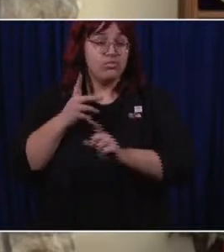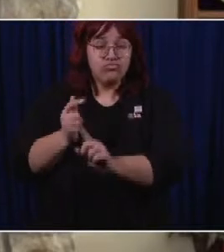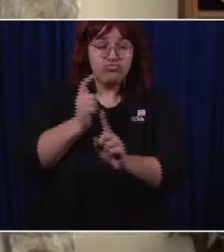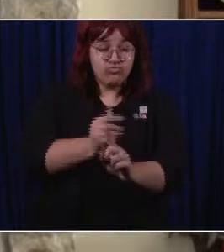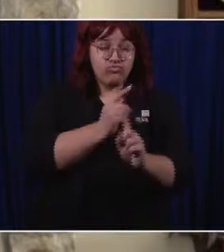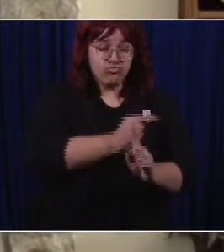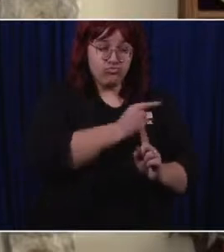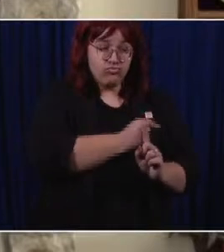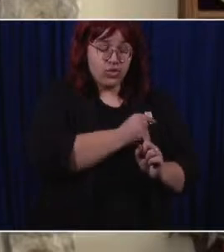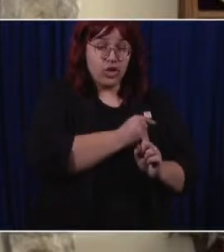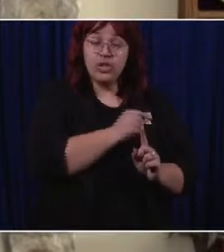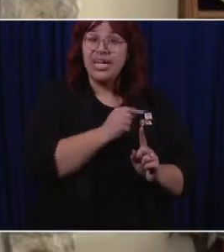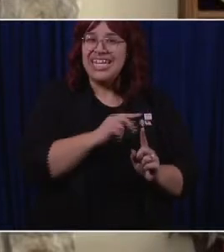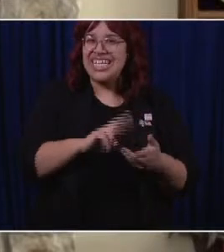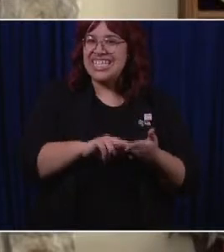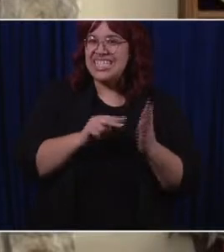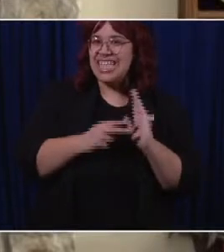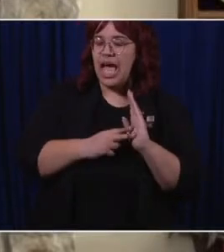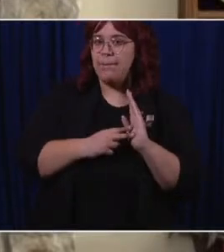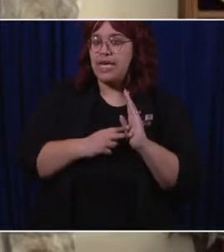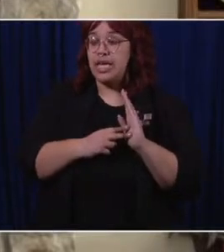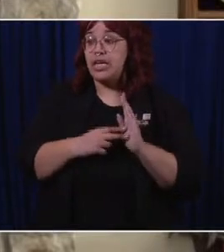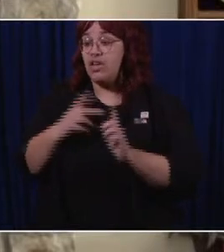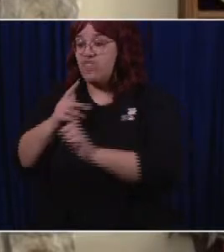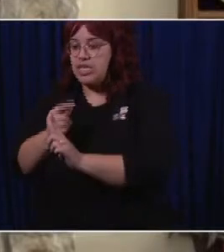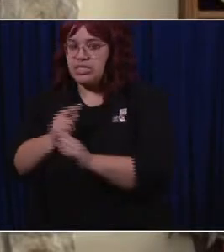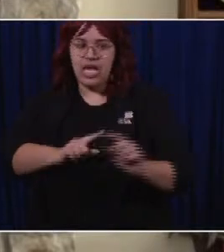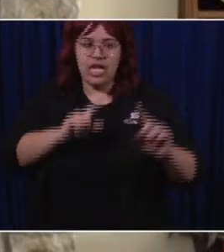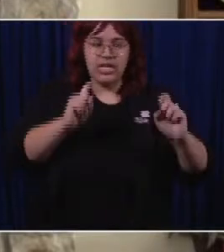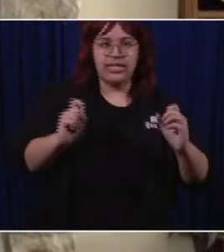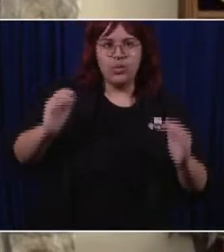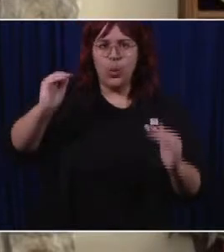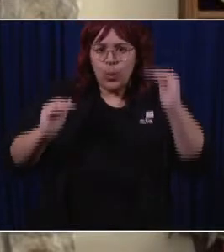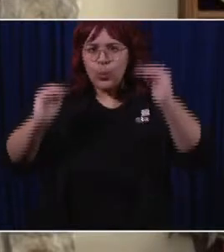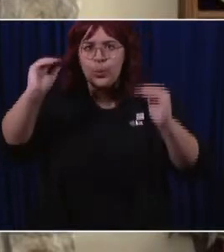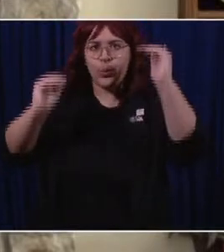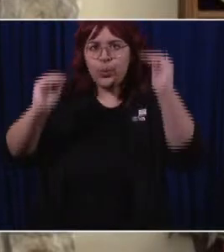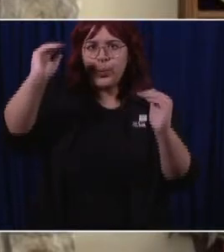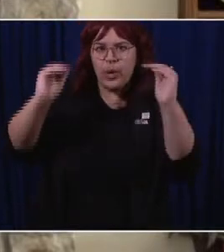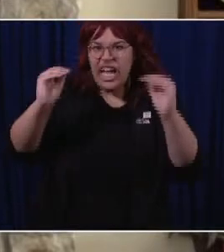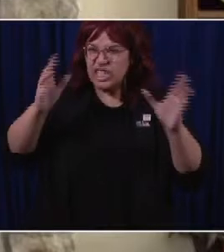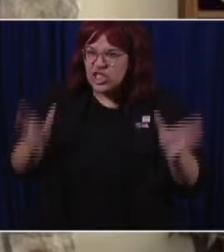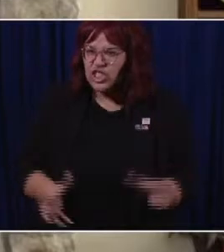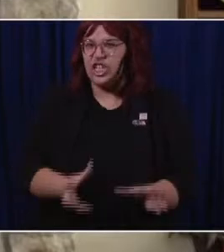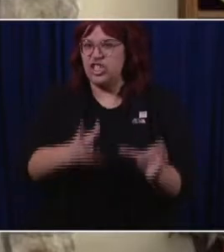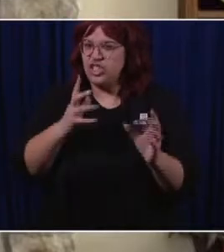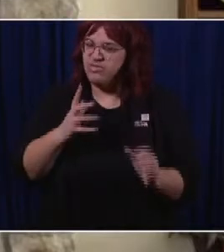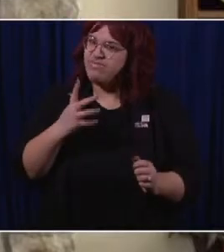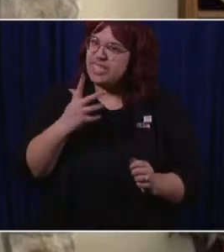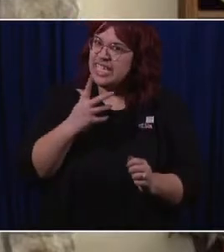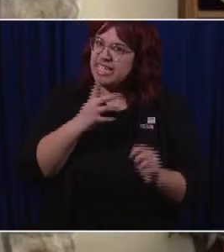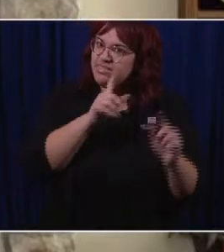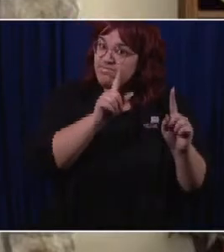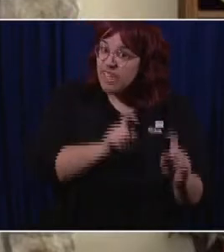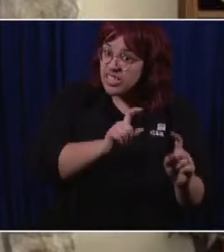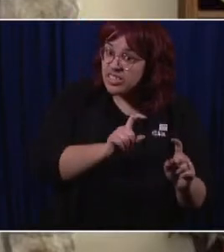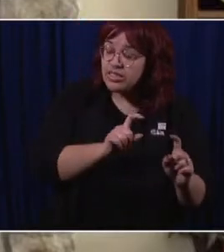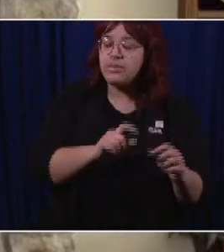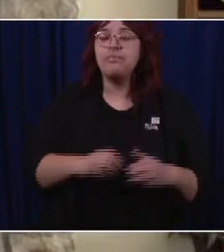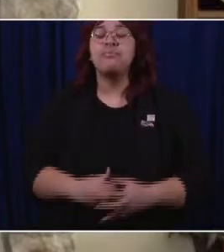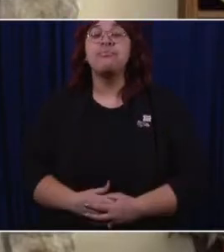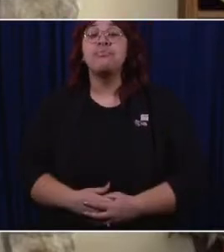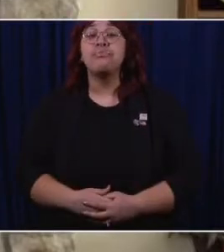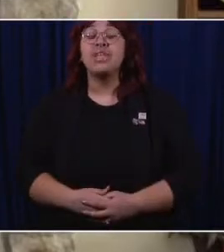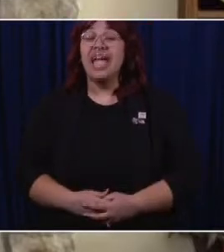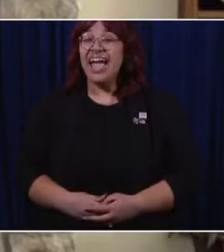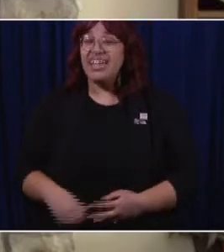just as strongly and as rigorous by the state? And then as we see those numbers decline, is this a good